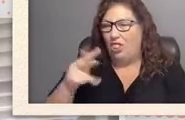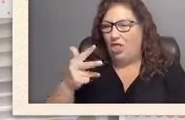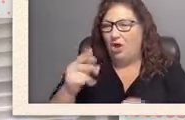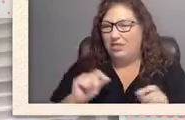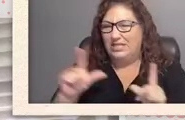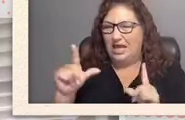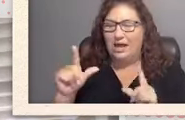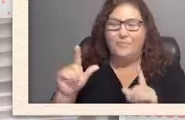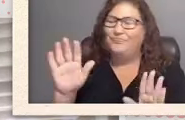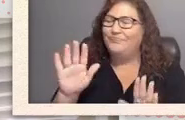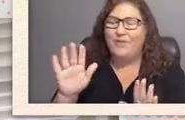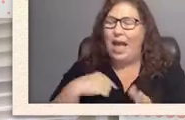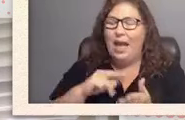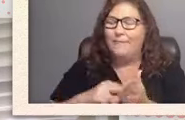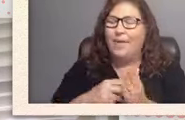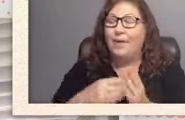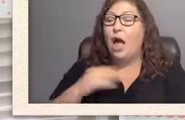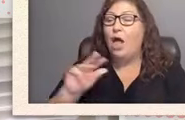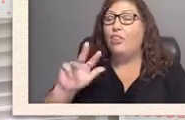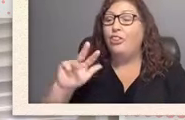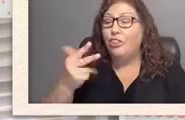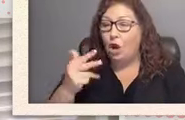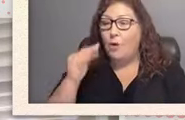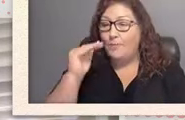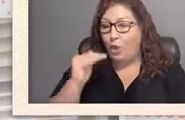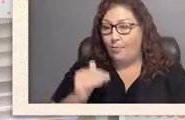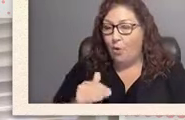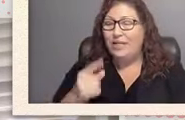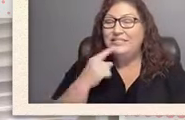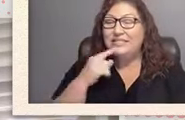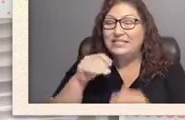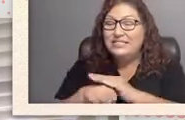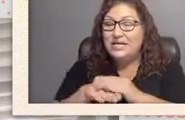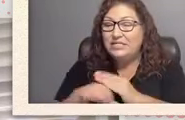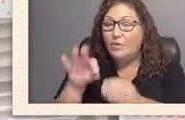third bullet point here, it says accessible vote by mail balloting.